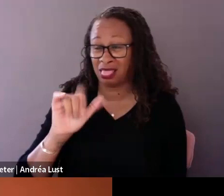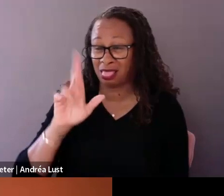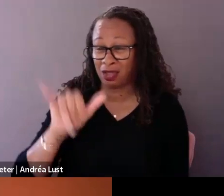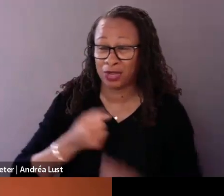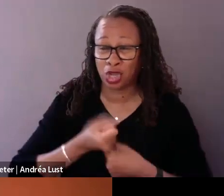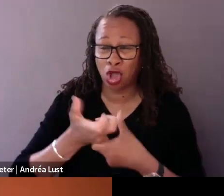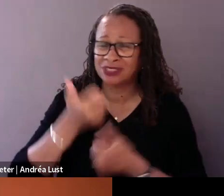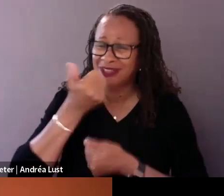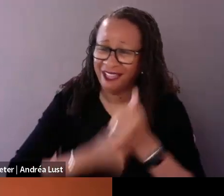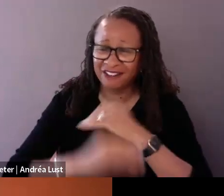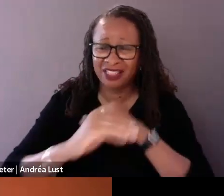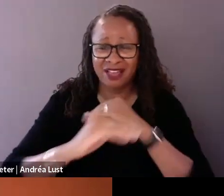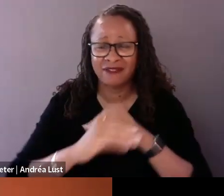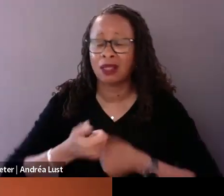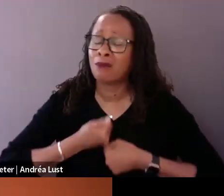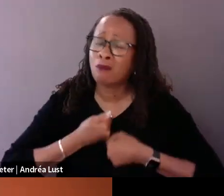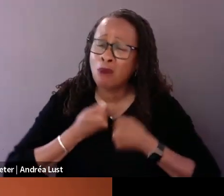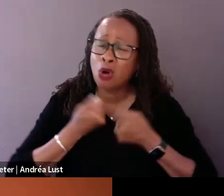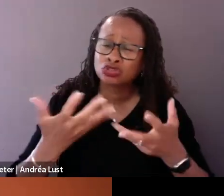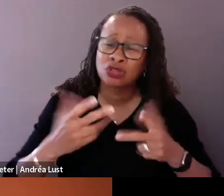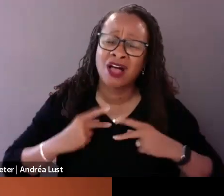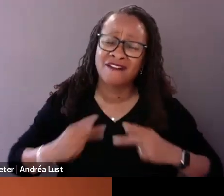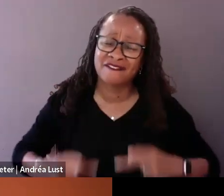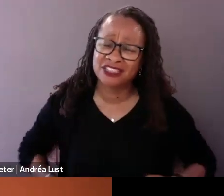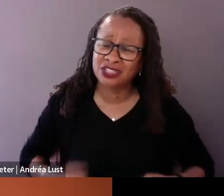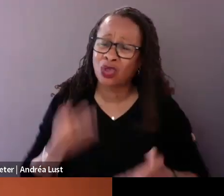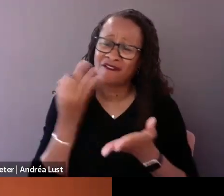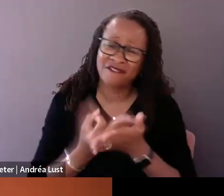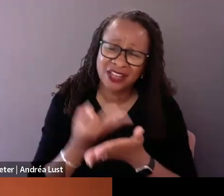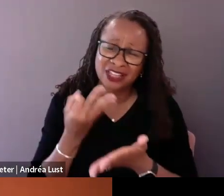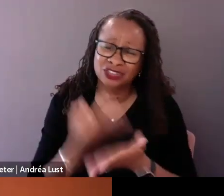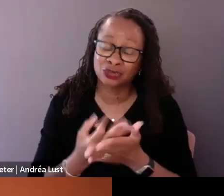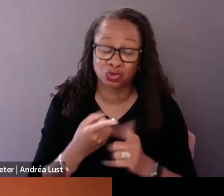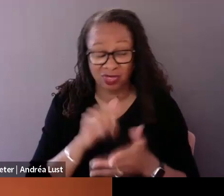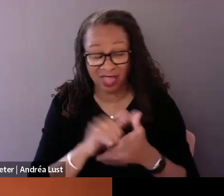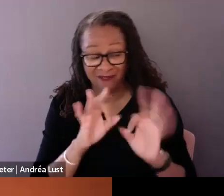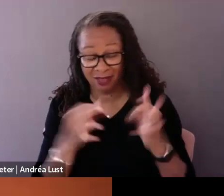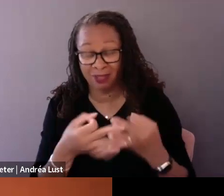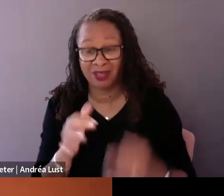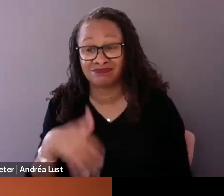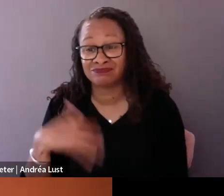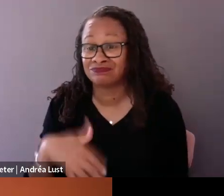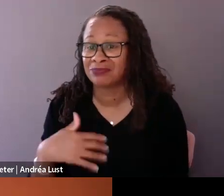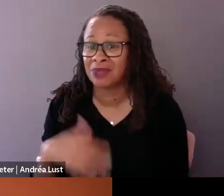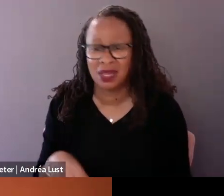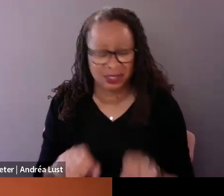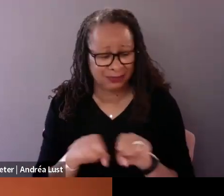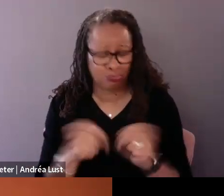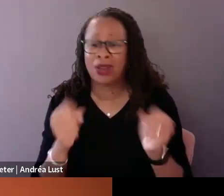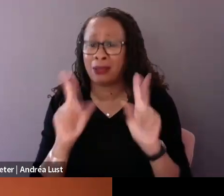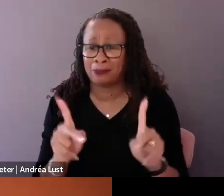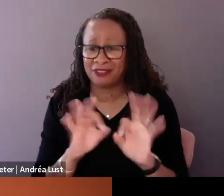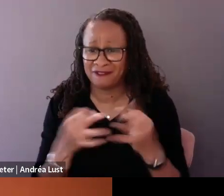every level, emotional, physical, financial, to that family, break them apart,